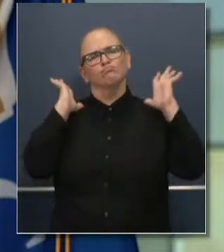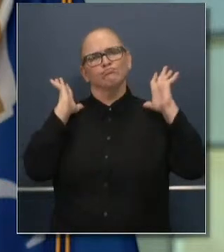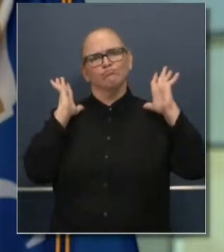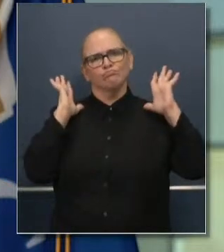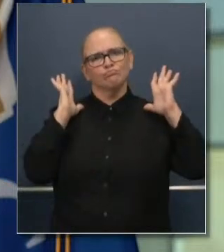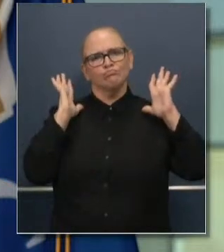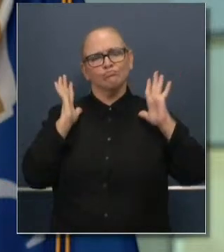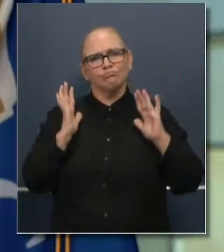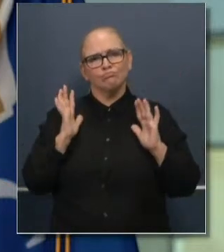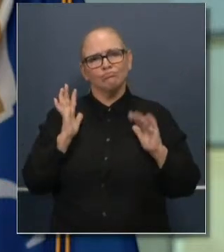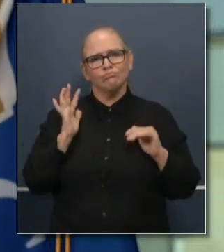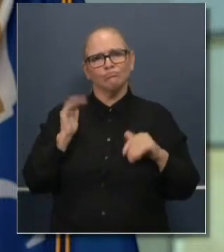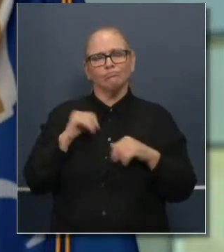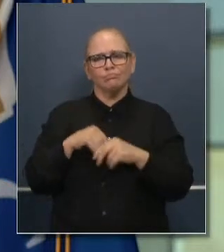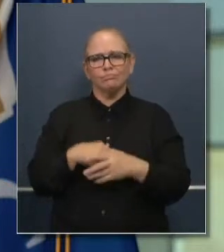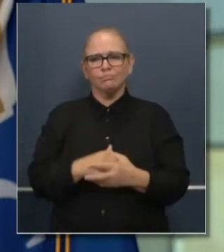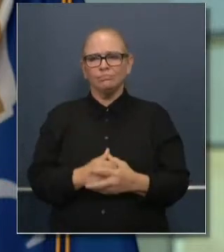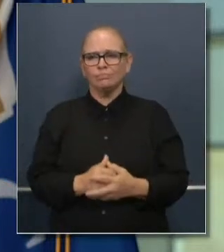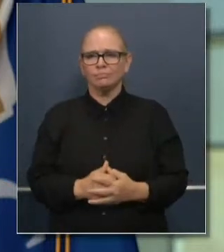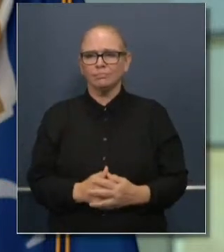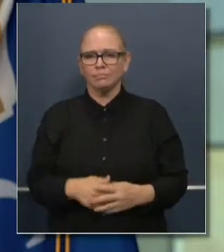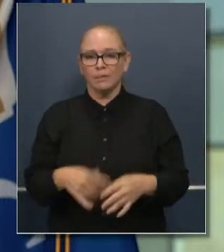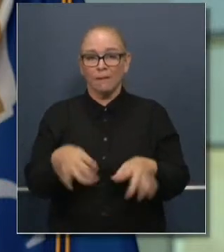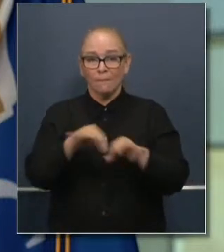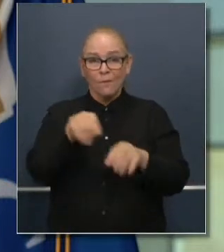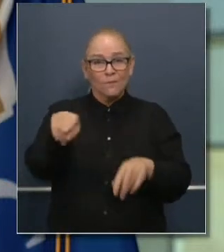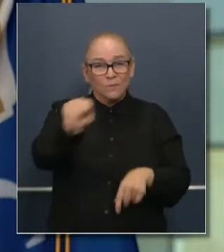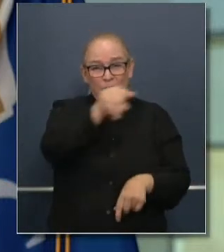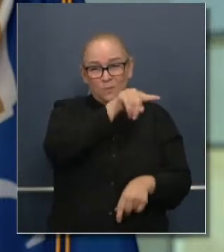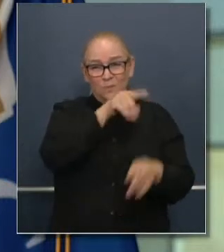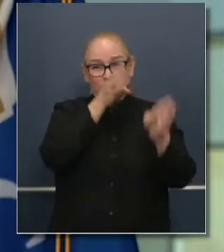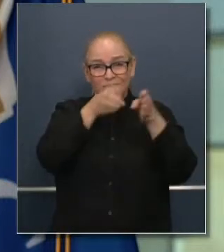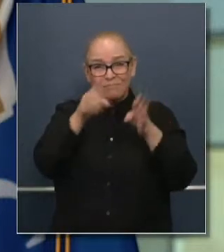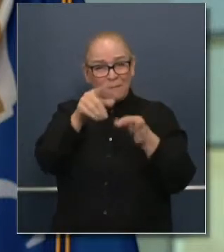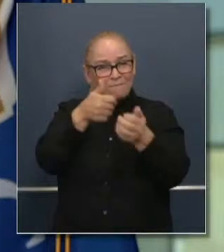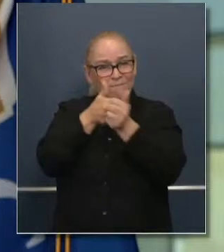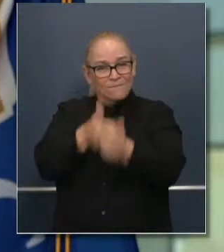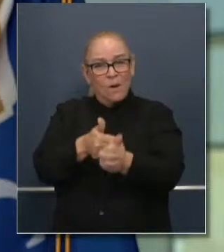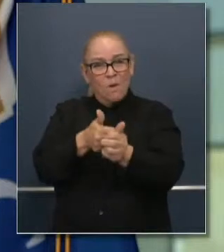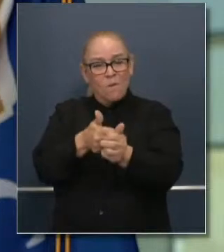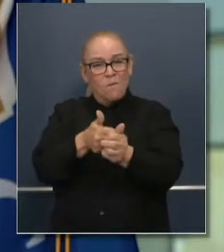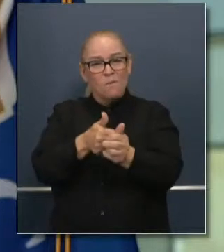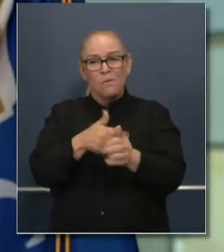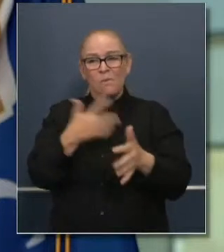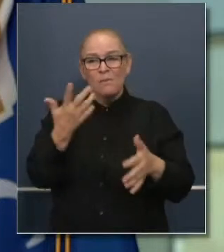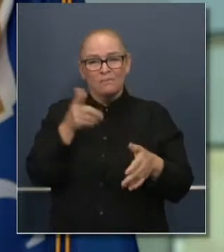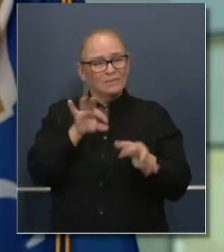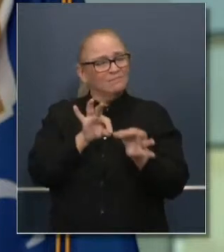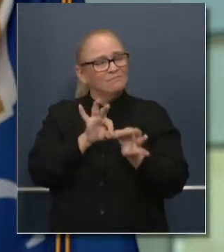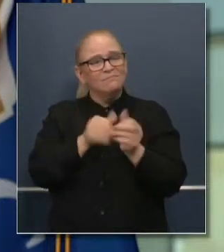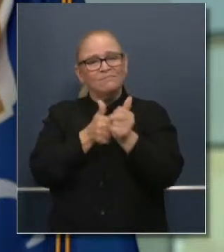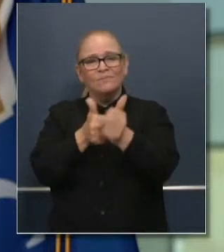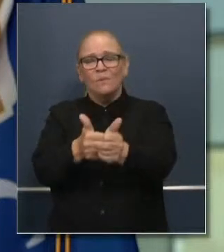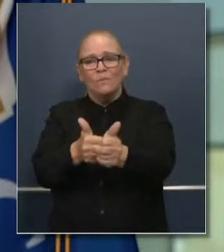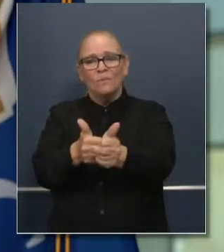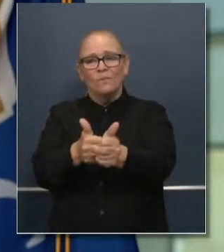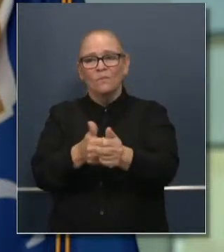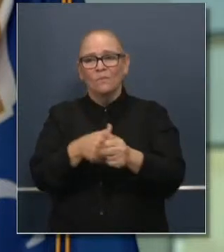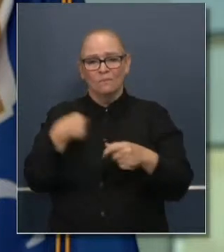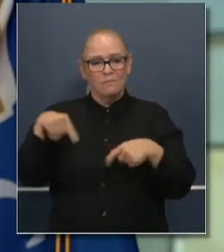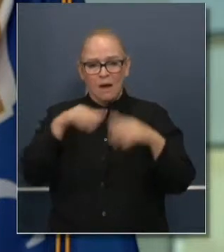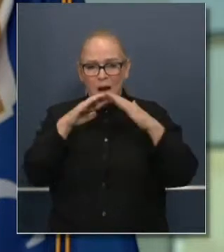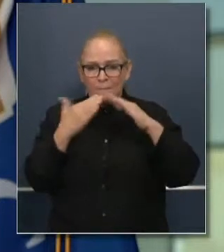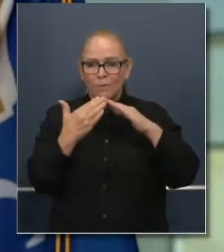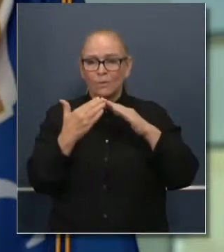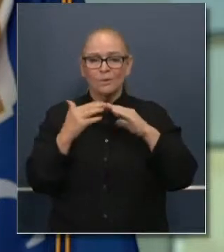remains to be, and how important it is to do the kind of work we all must do as a society, as a community,